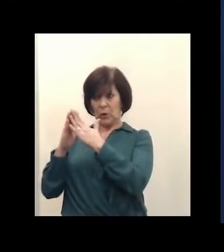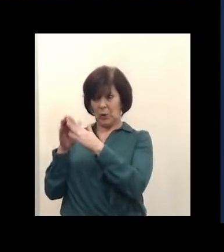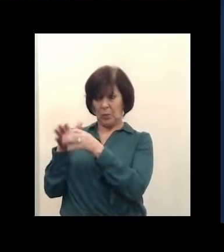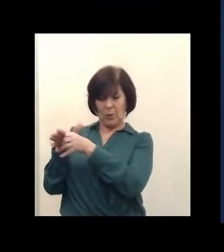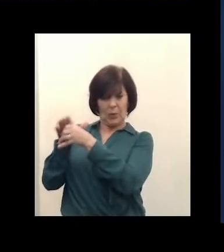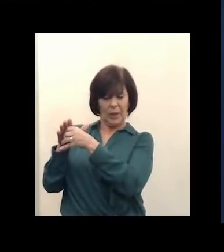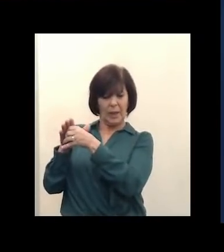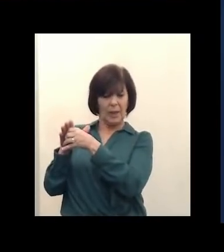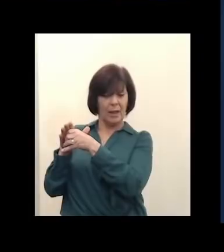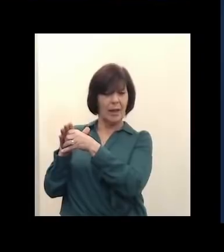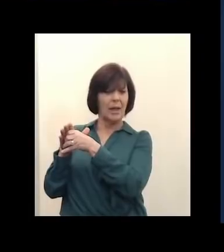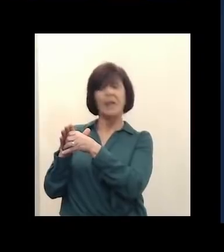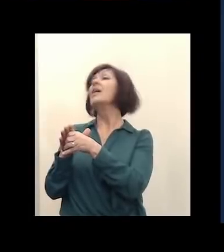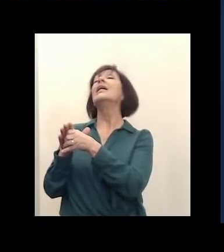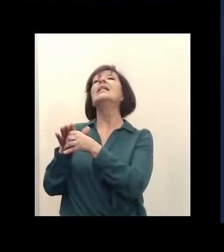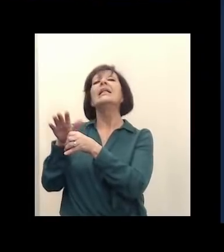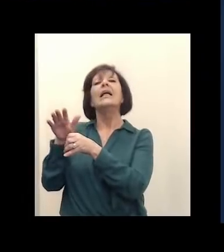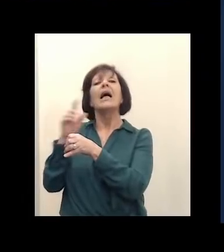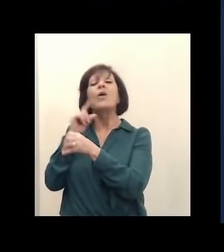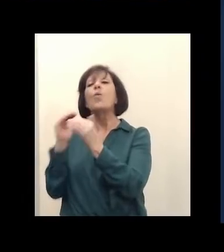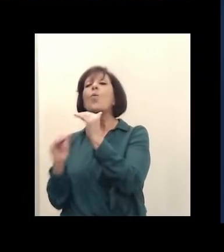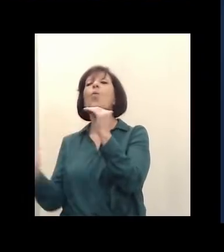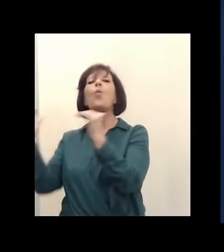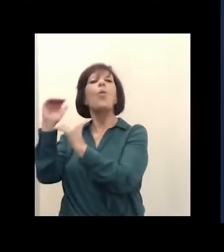of 600 or greater